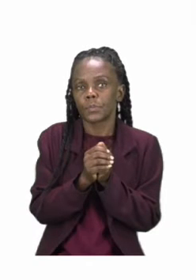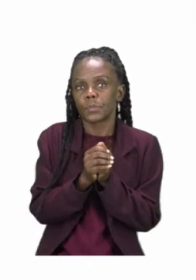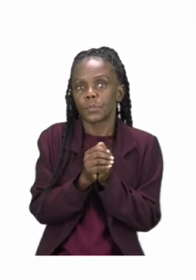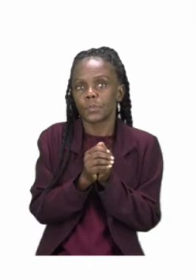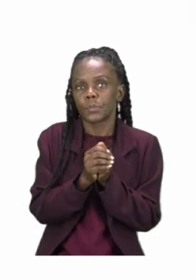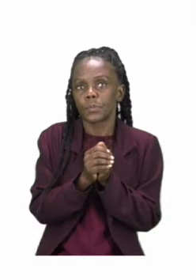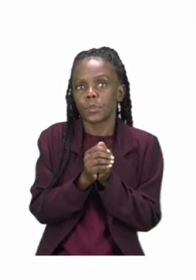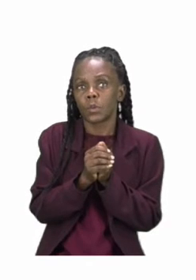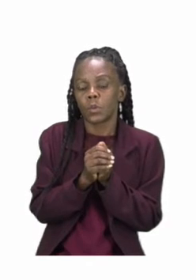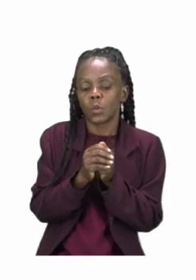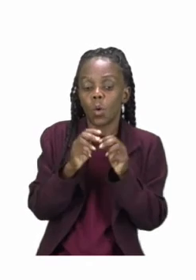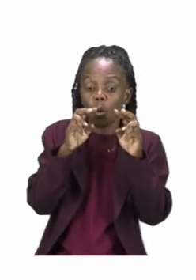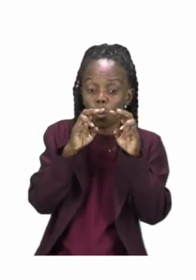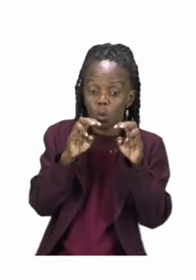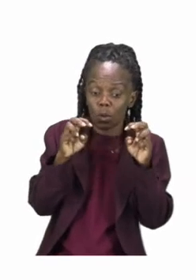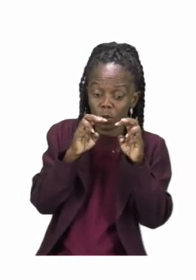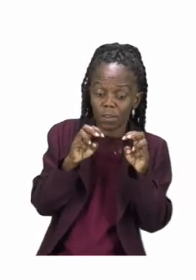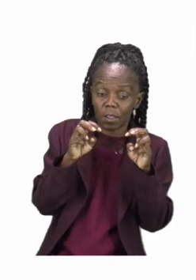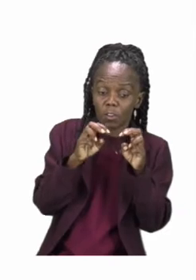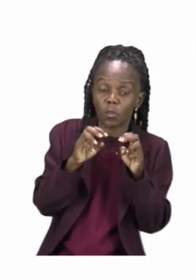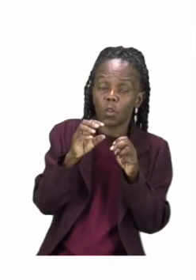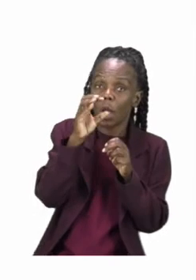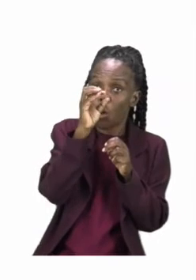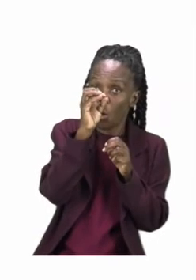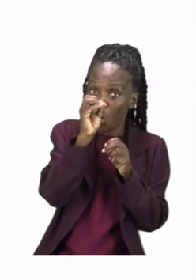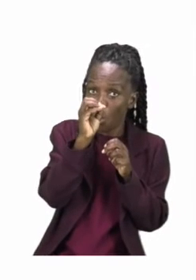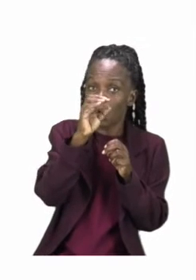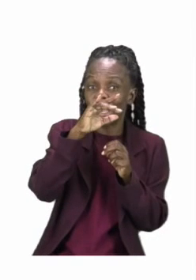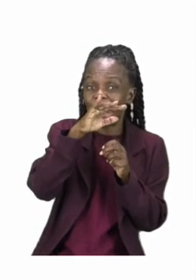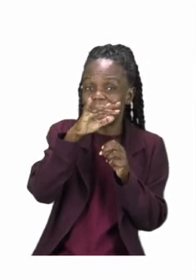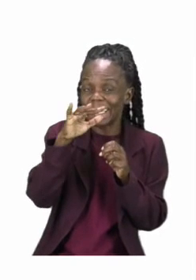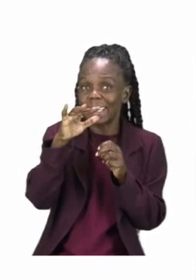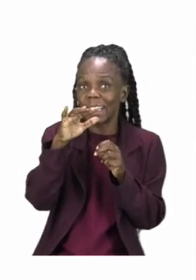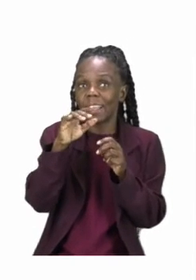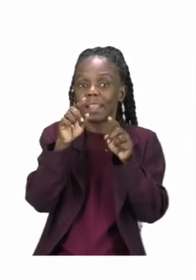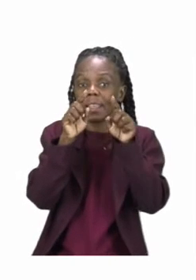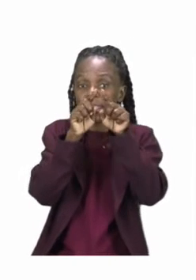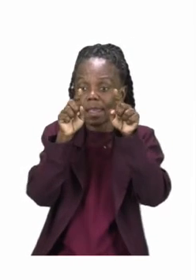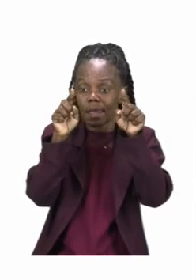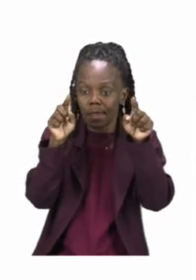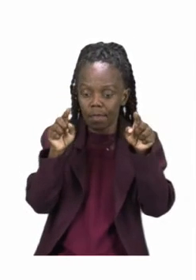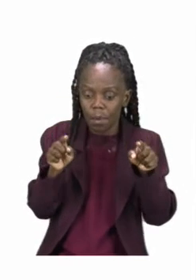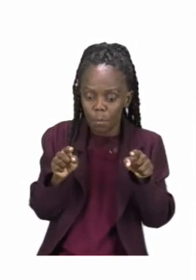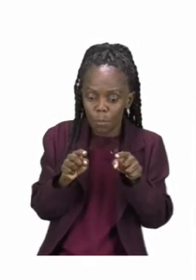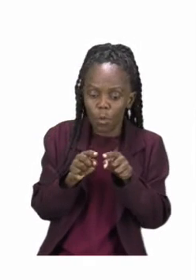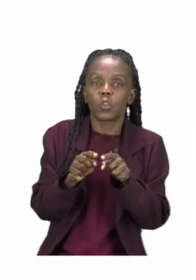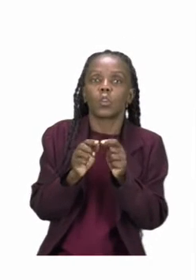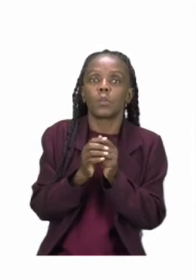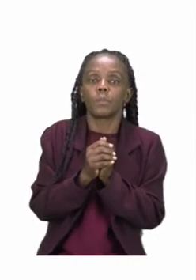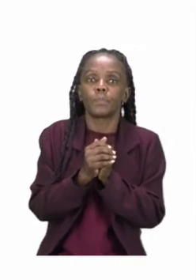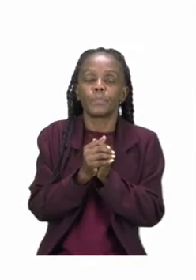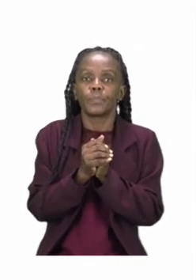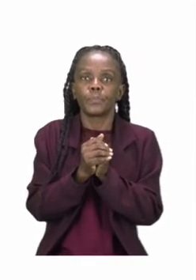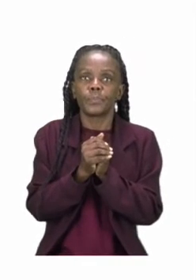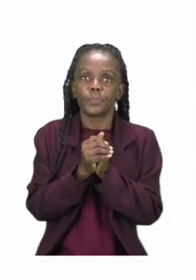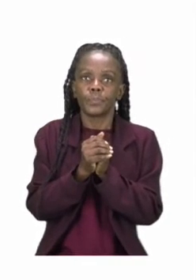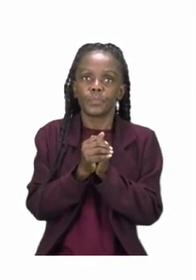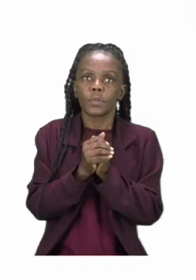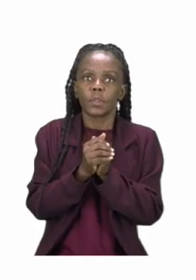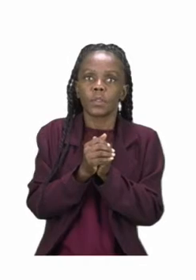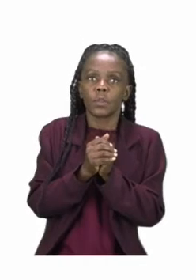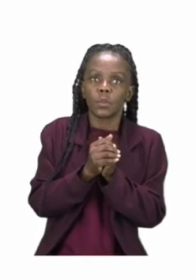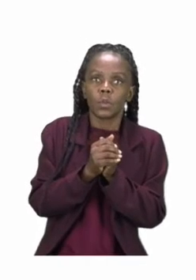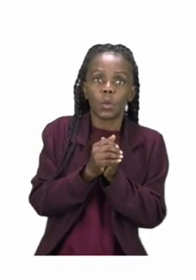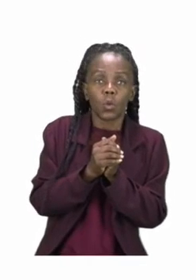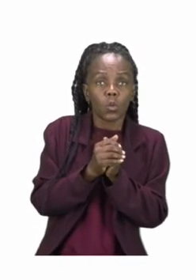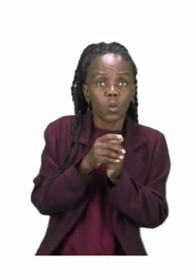box below. Now, it doesn't matter if it's the big O or the small O, but you need to look